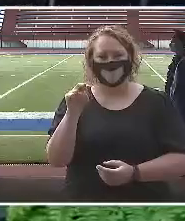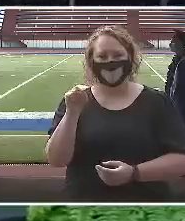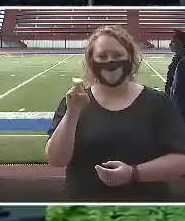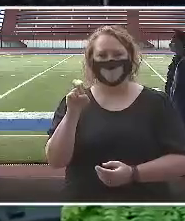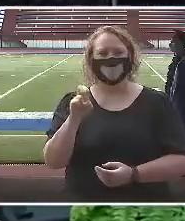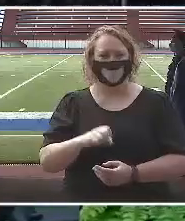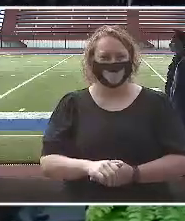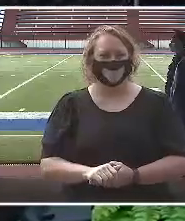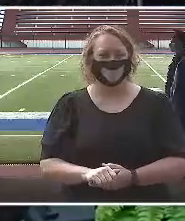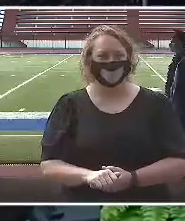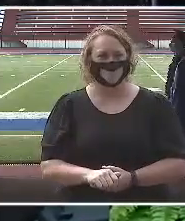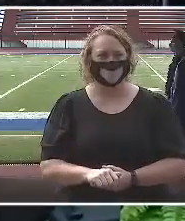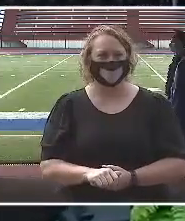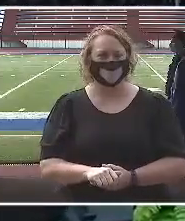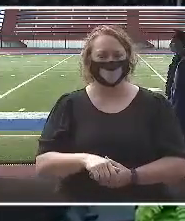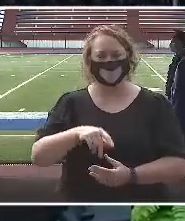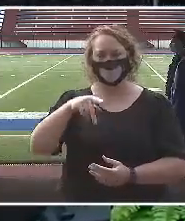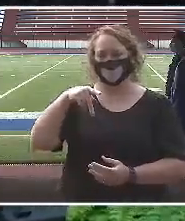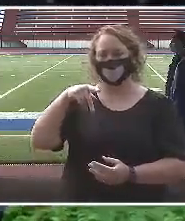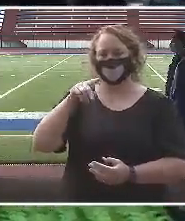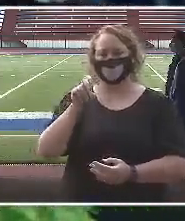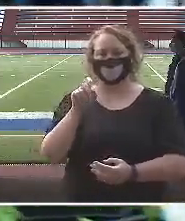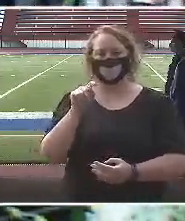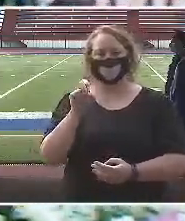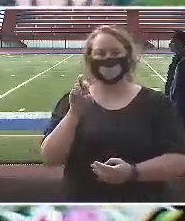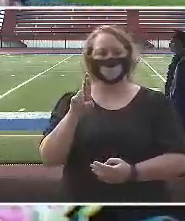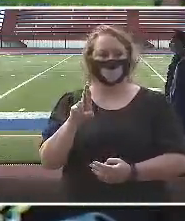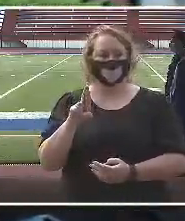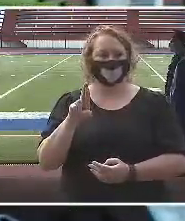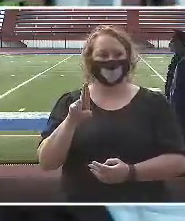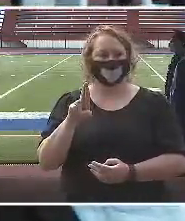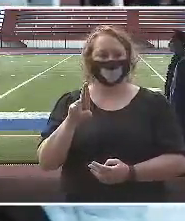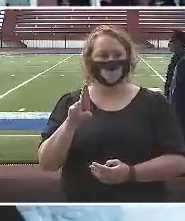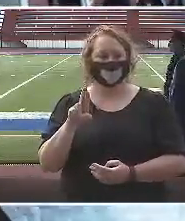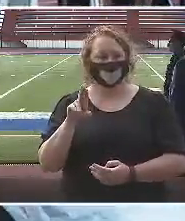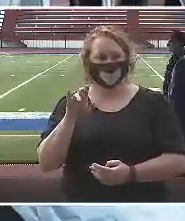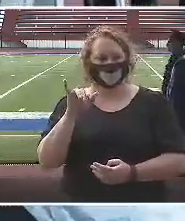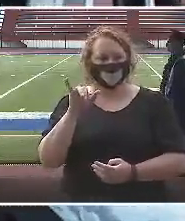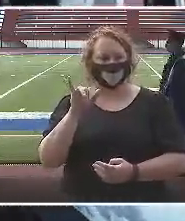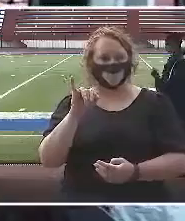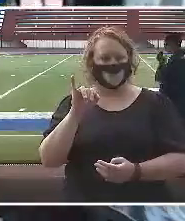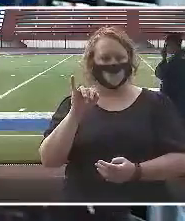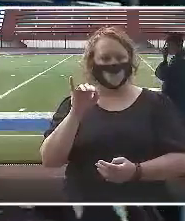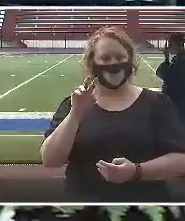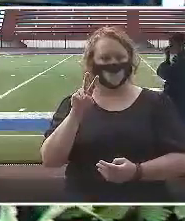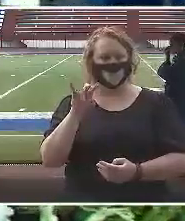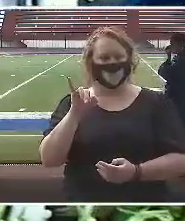Peter Wynn.